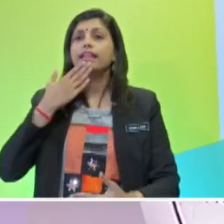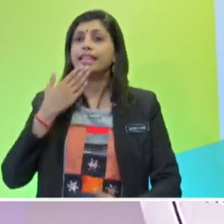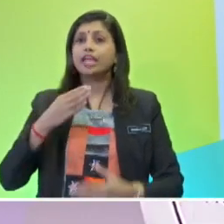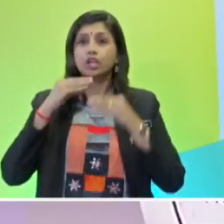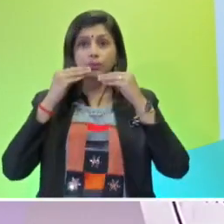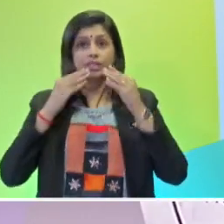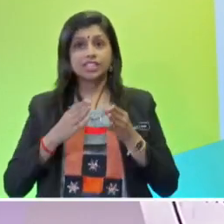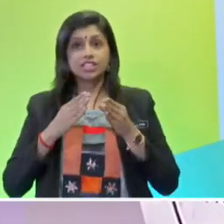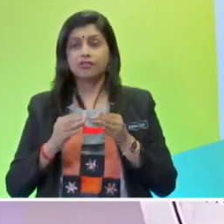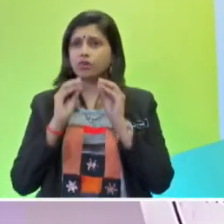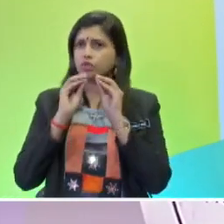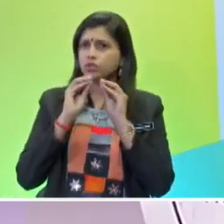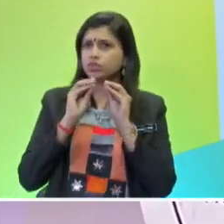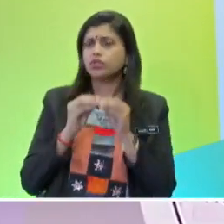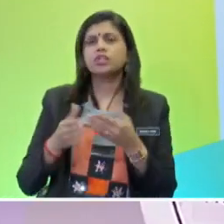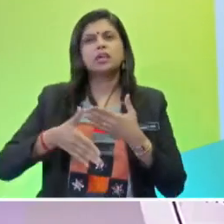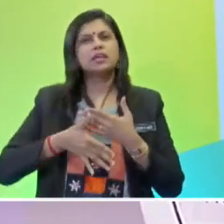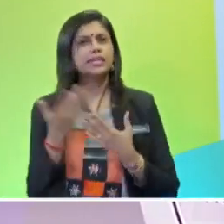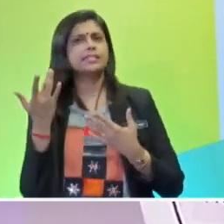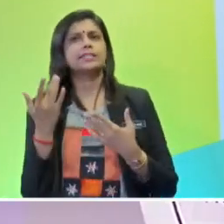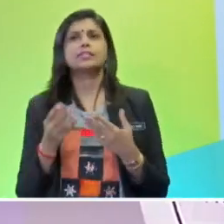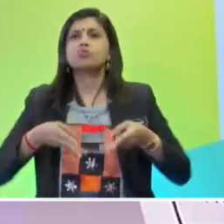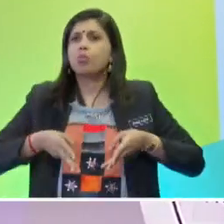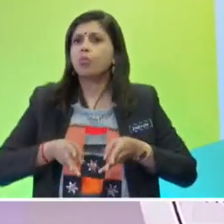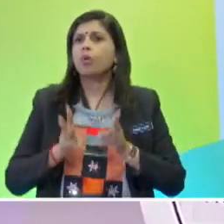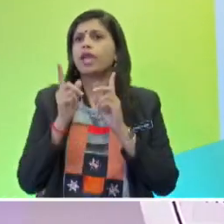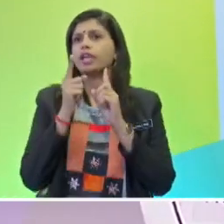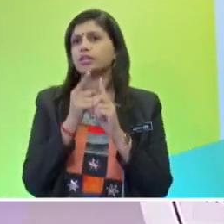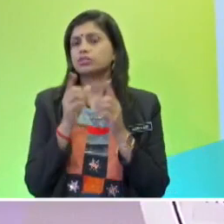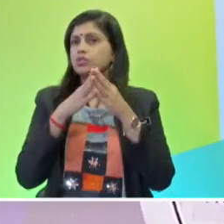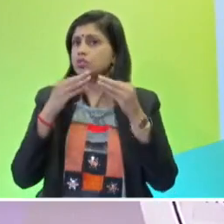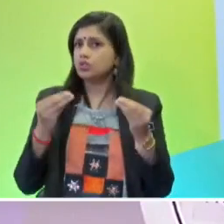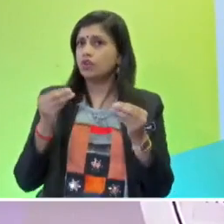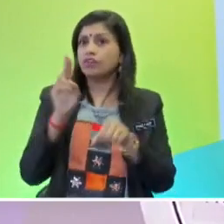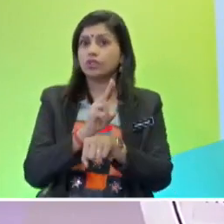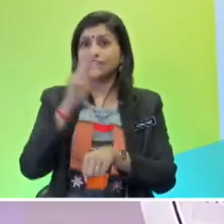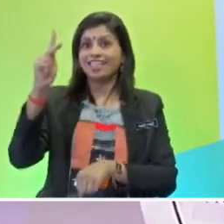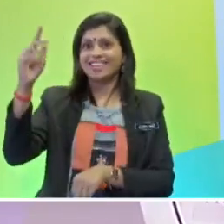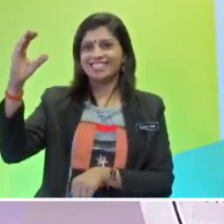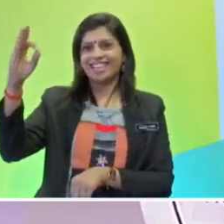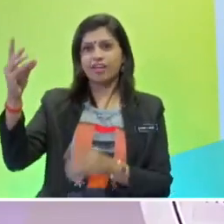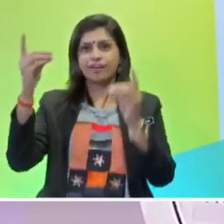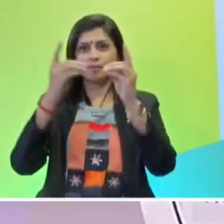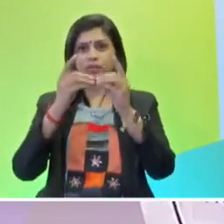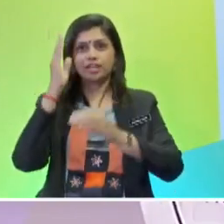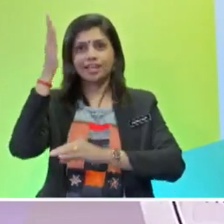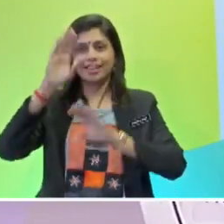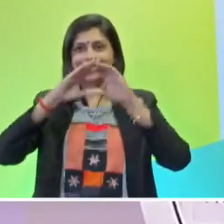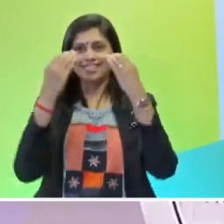of fractions. And for those of you watching, hopefully it has been beneficial to all of you. And we'll see you in our next class. Till then, take